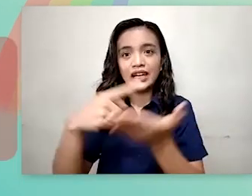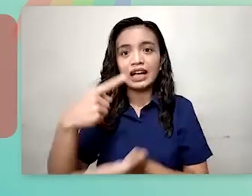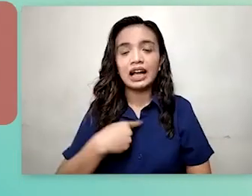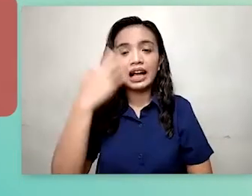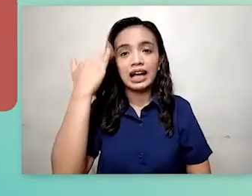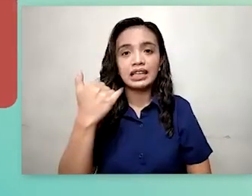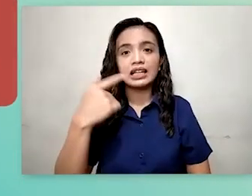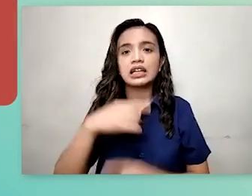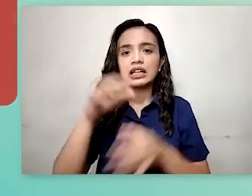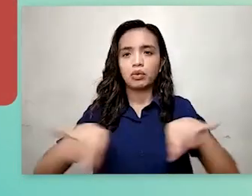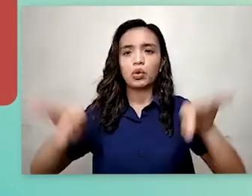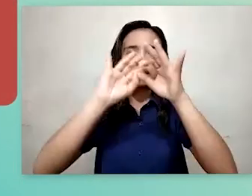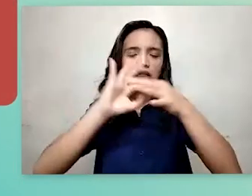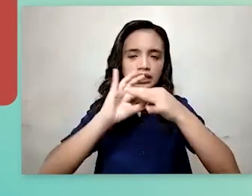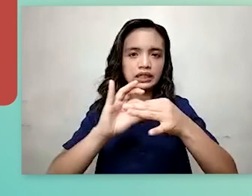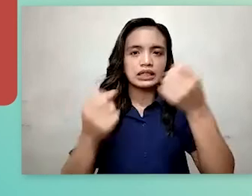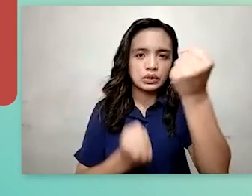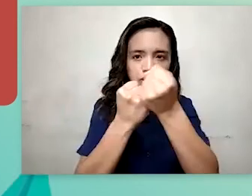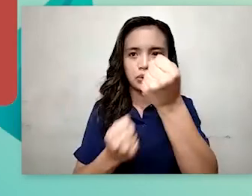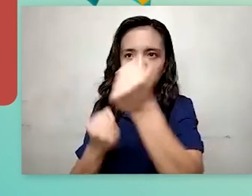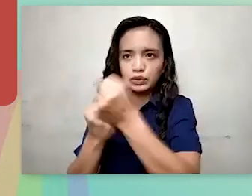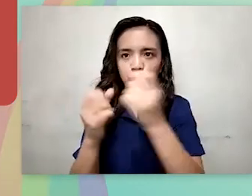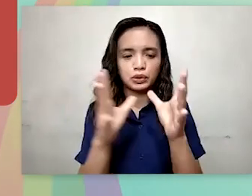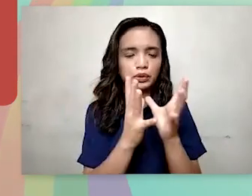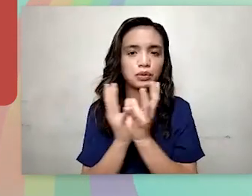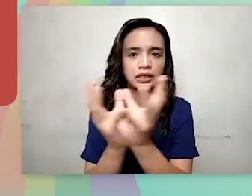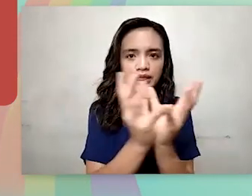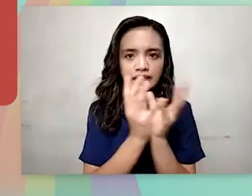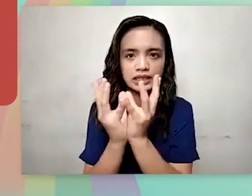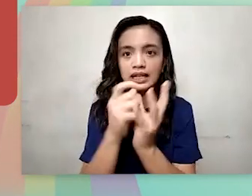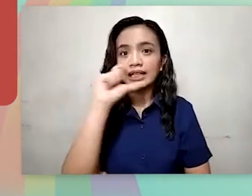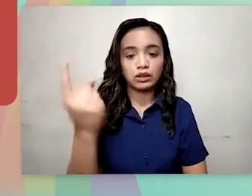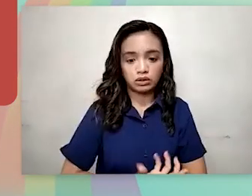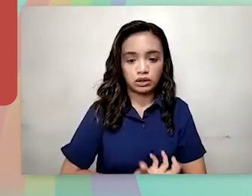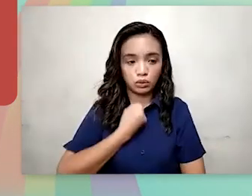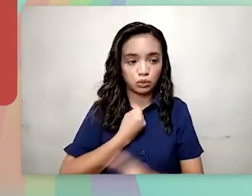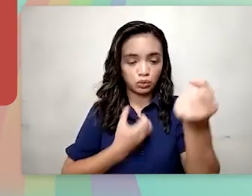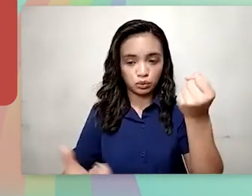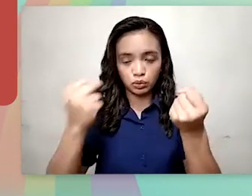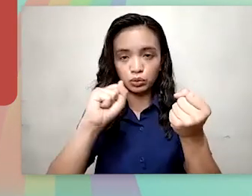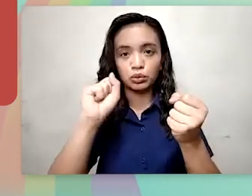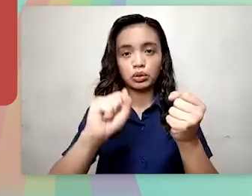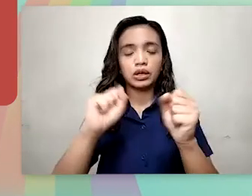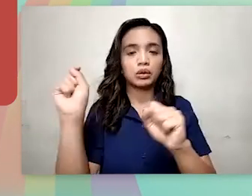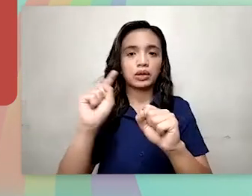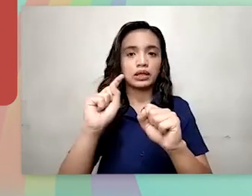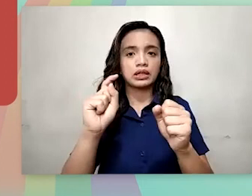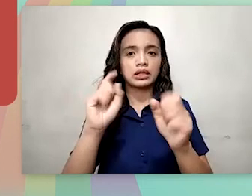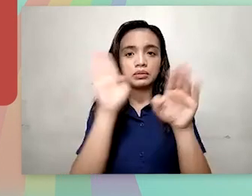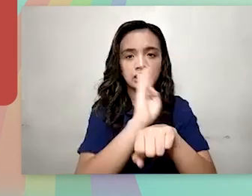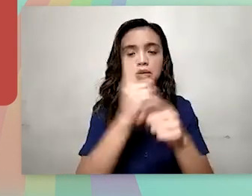think the value of synergy, the value of supporting communities, not only our own institutions, and then third